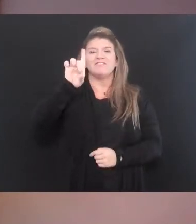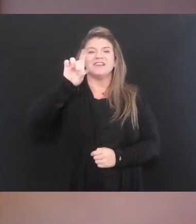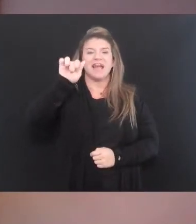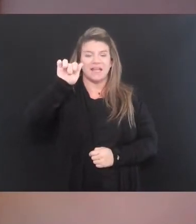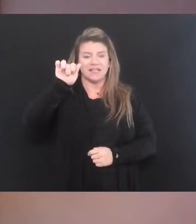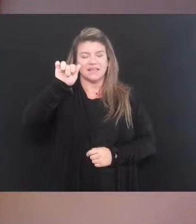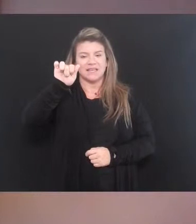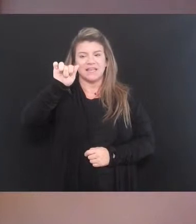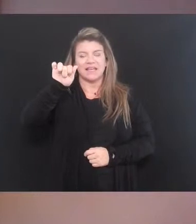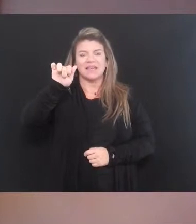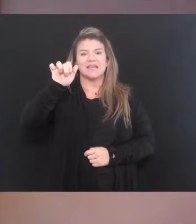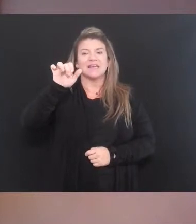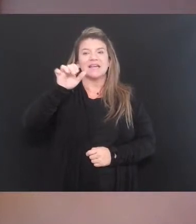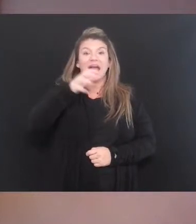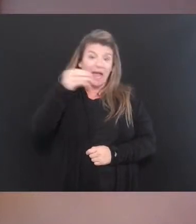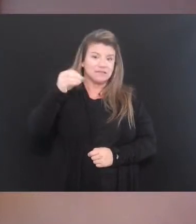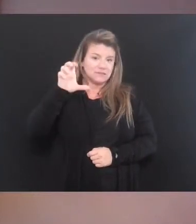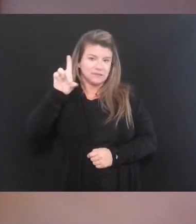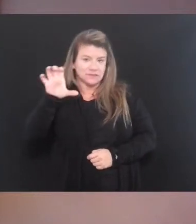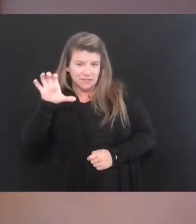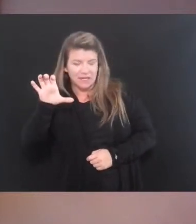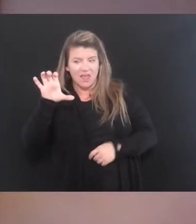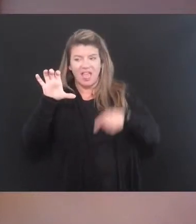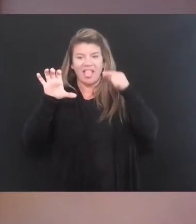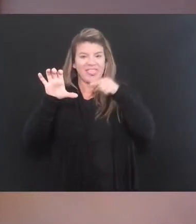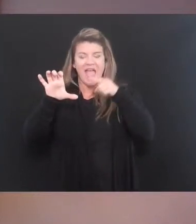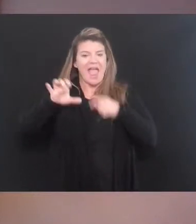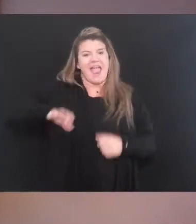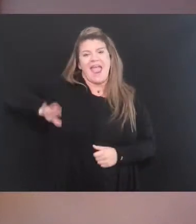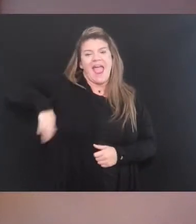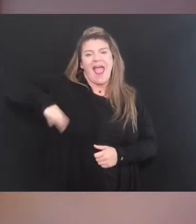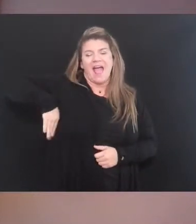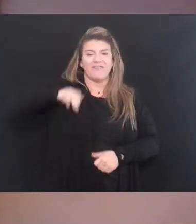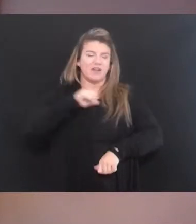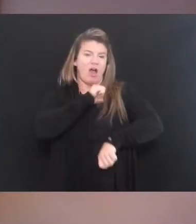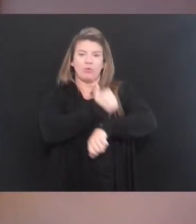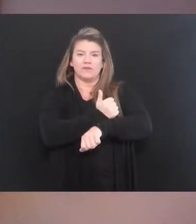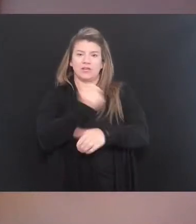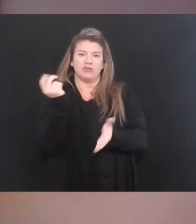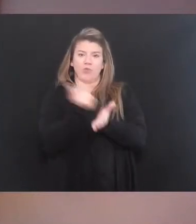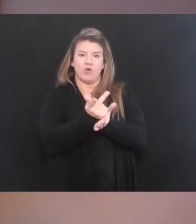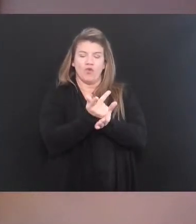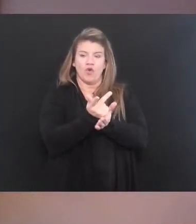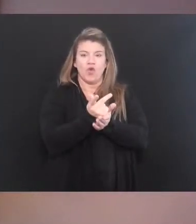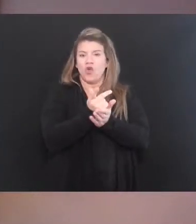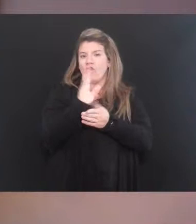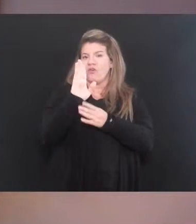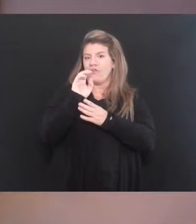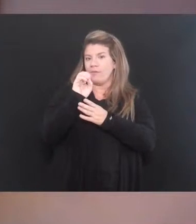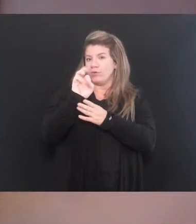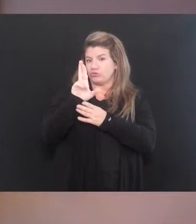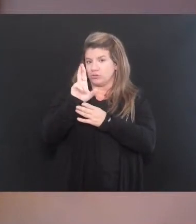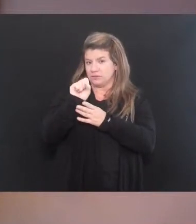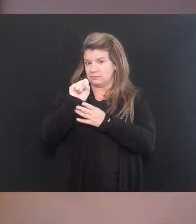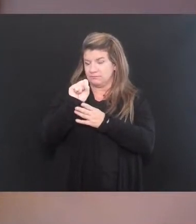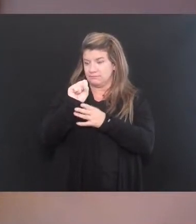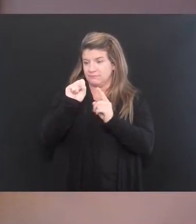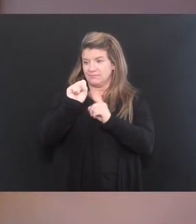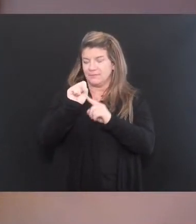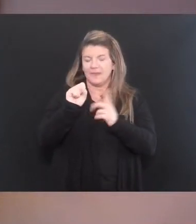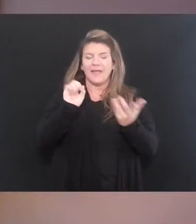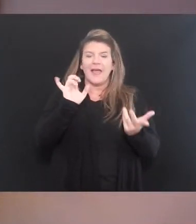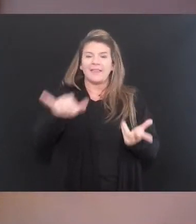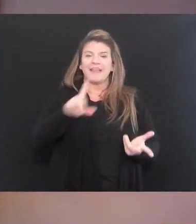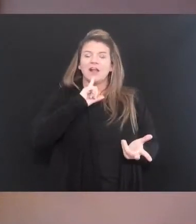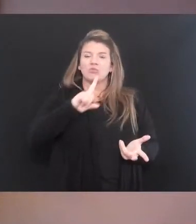Administration and the CDC have not given authorization for boosters. And this is a